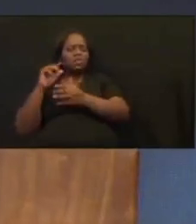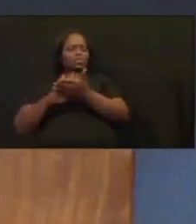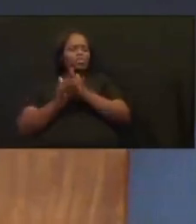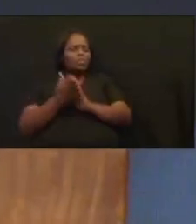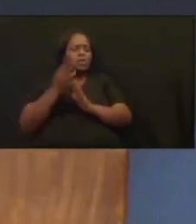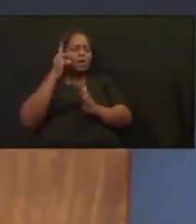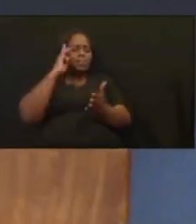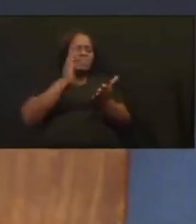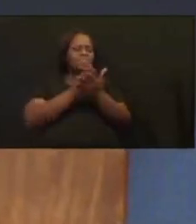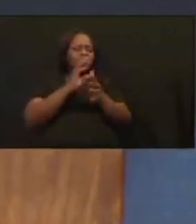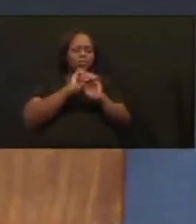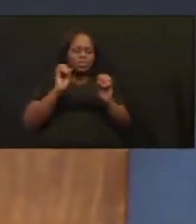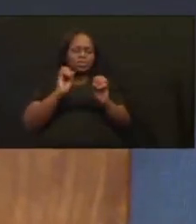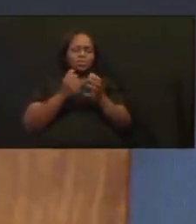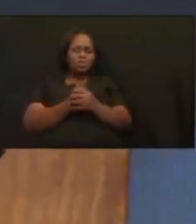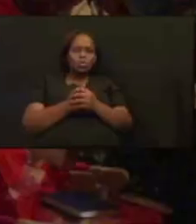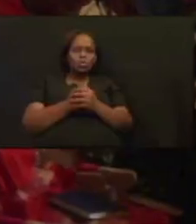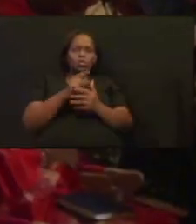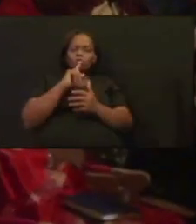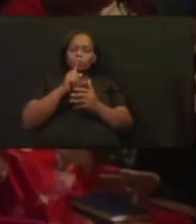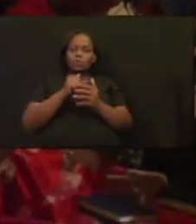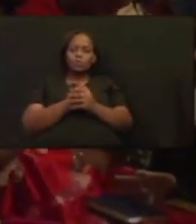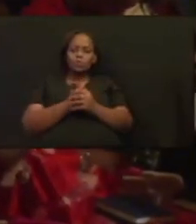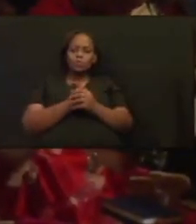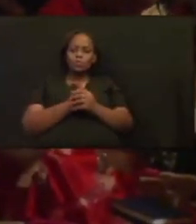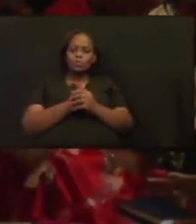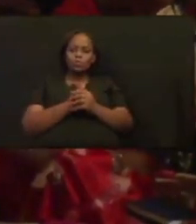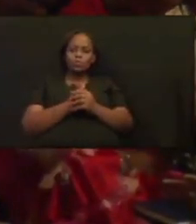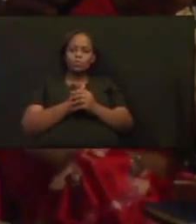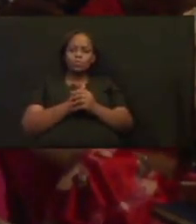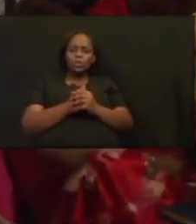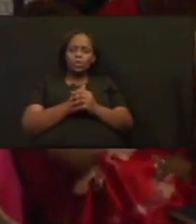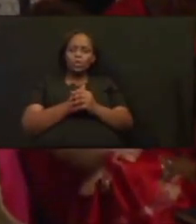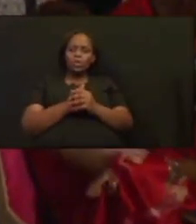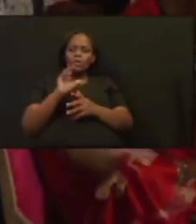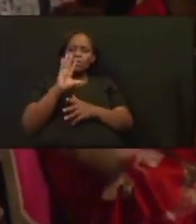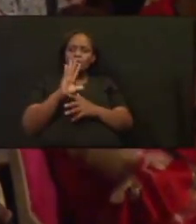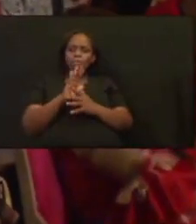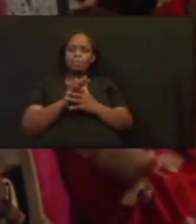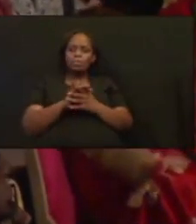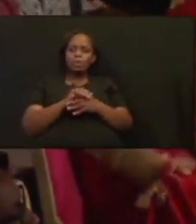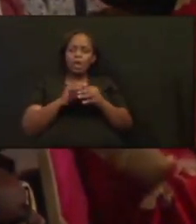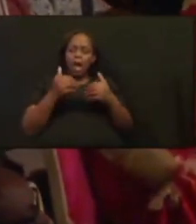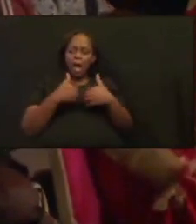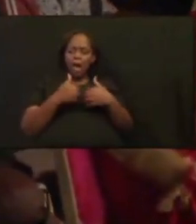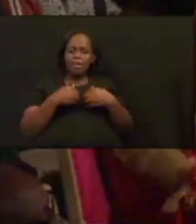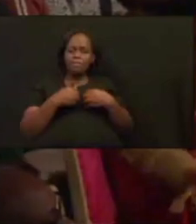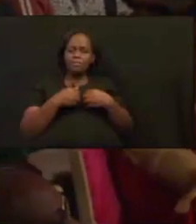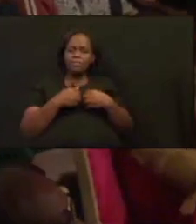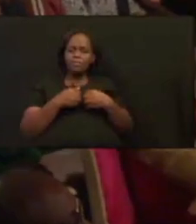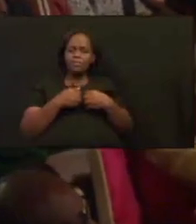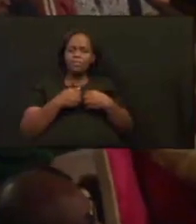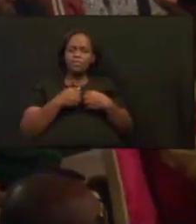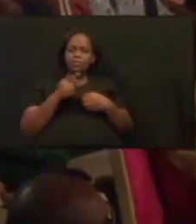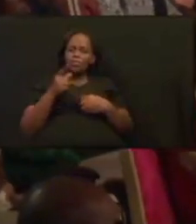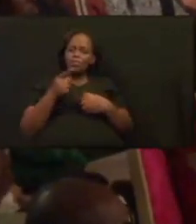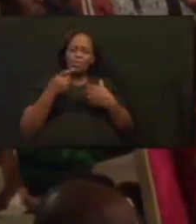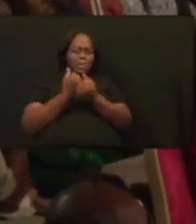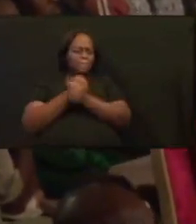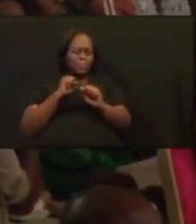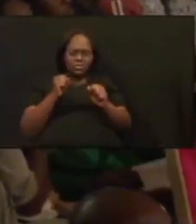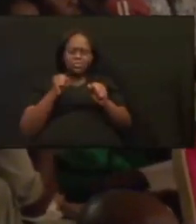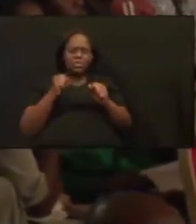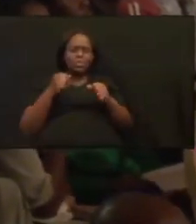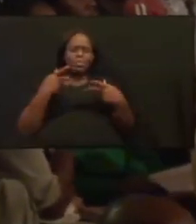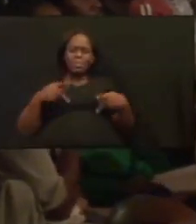preacher, 5,000 souls have been connected to your anointing and your effective witness. You can't be playing games with them and wasting